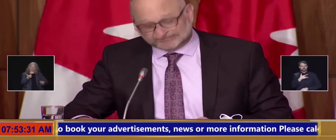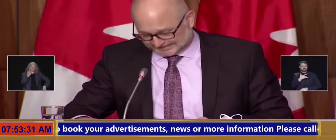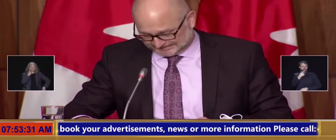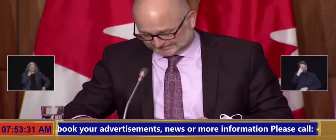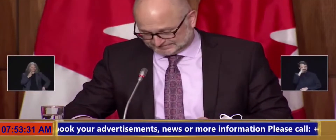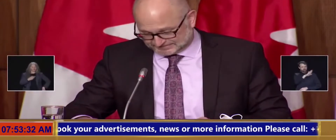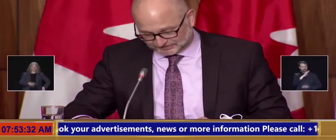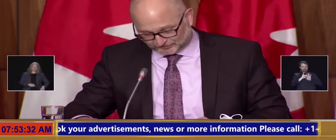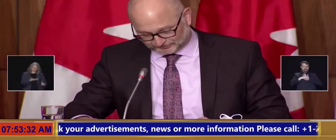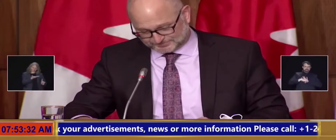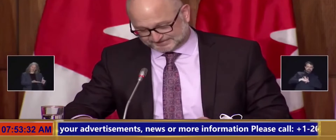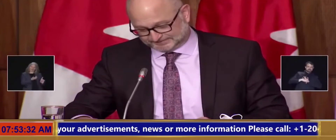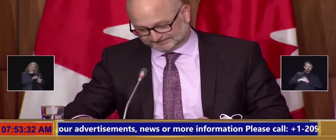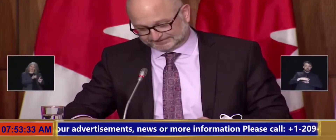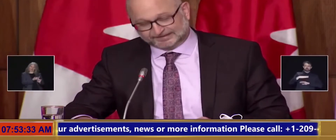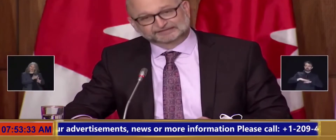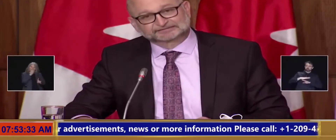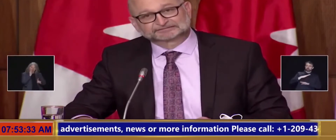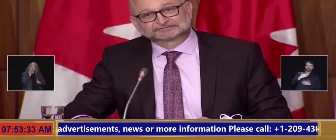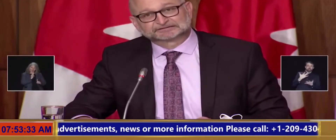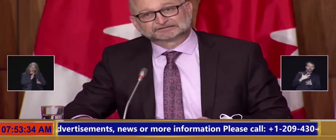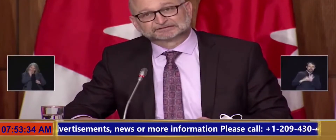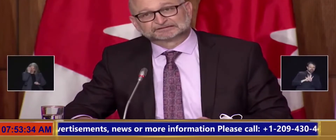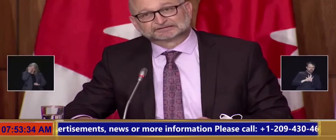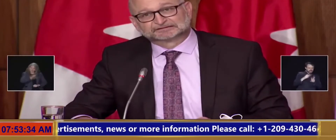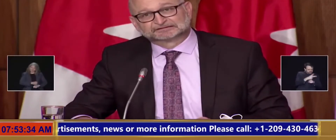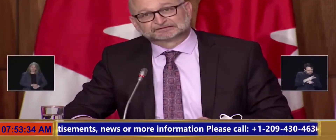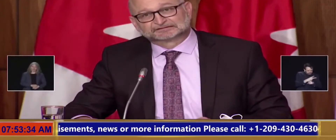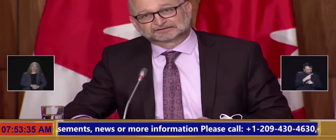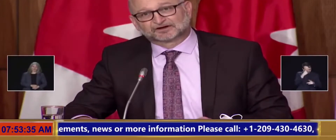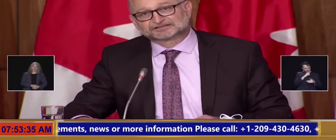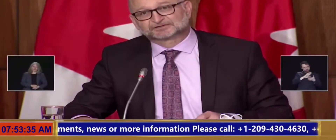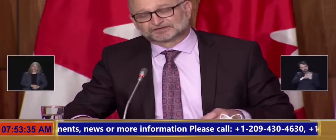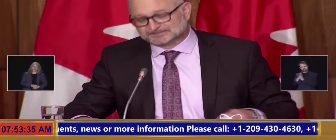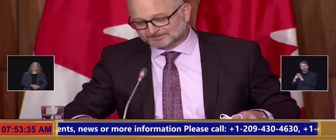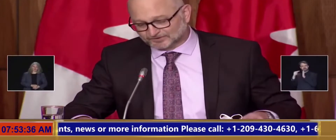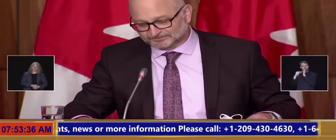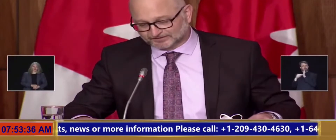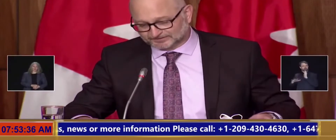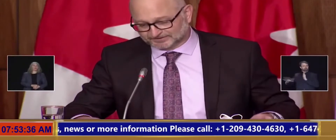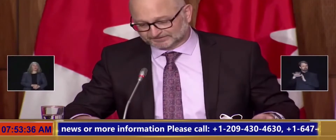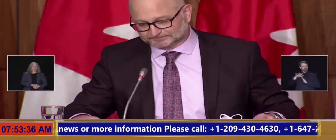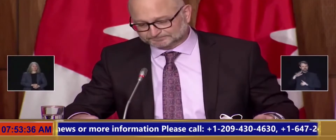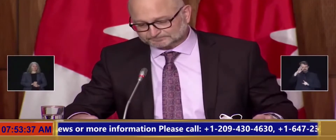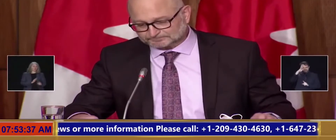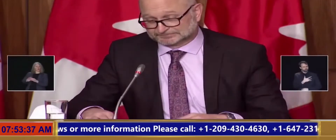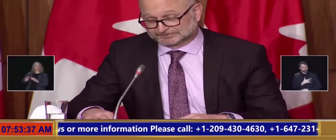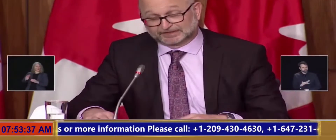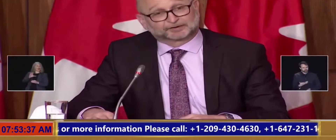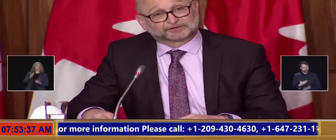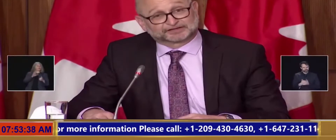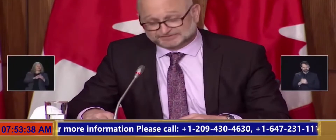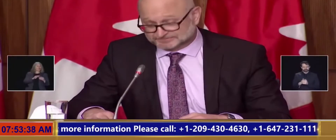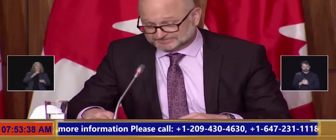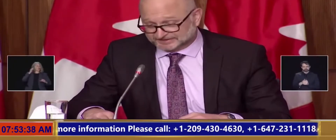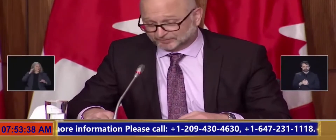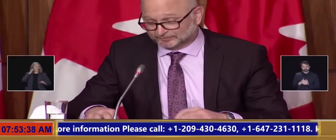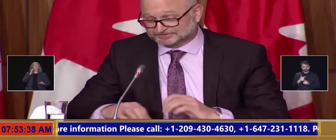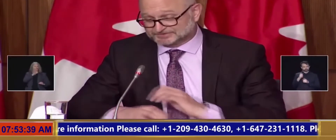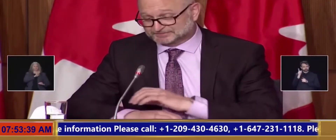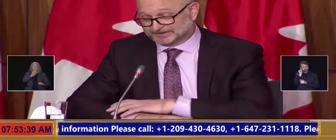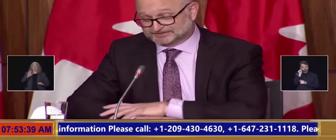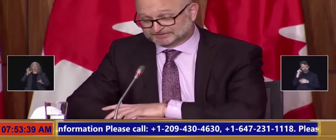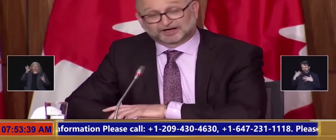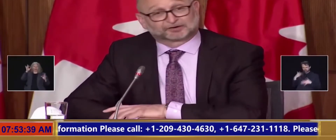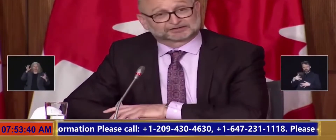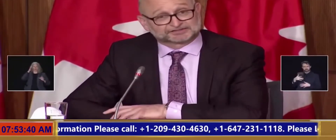it must be like to go through something like that. The consequences are well documented, and I would like to take a